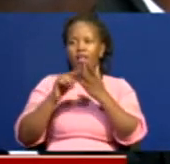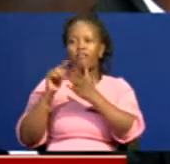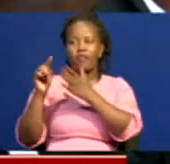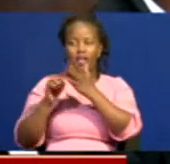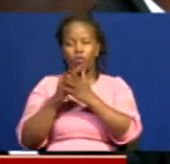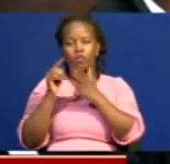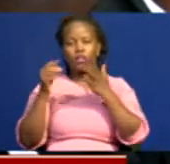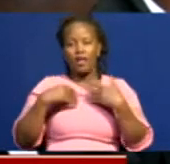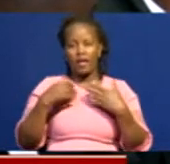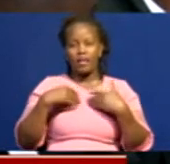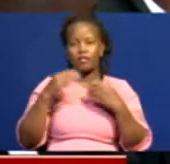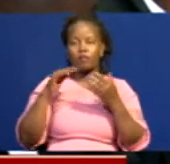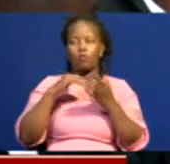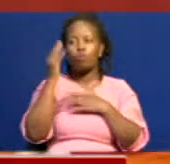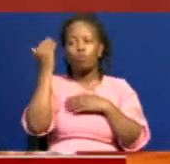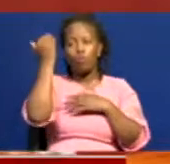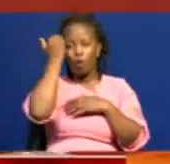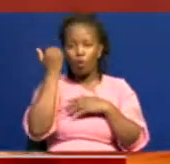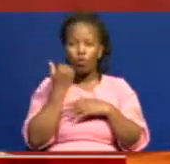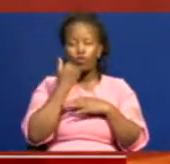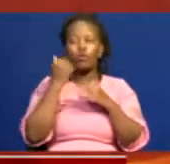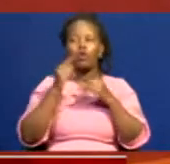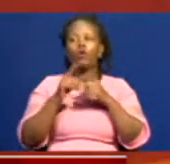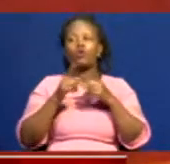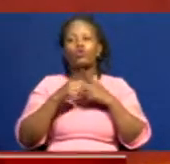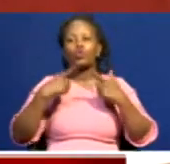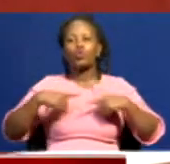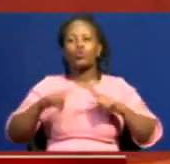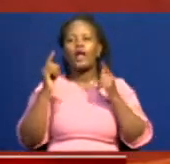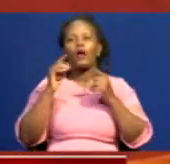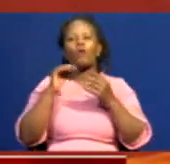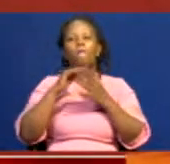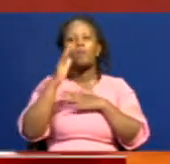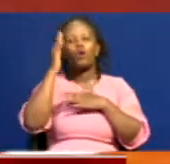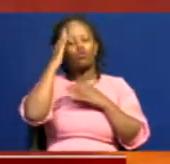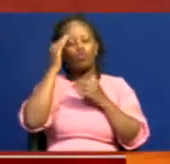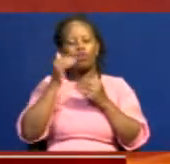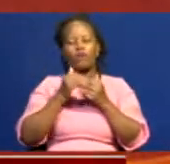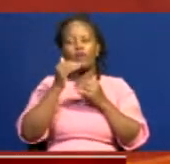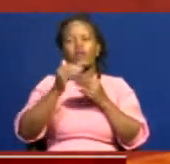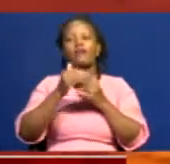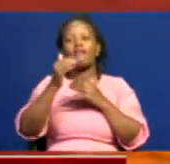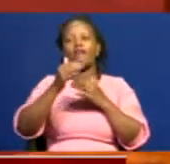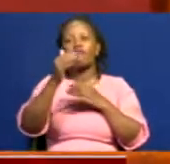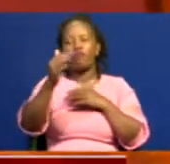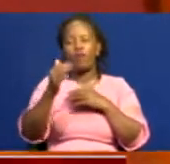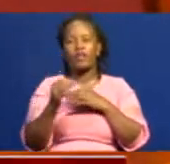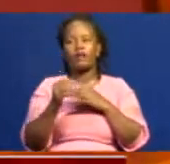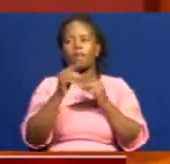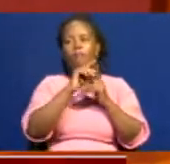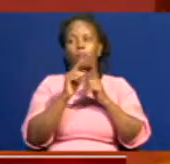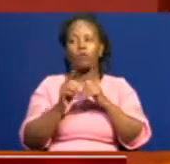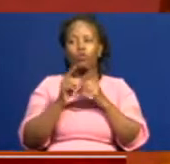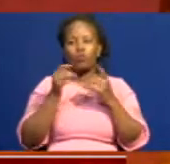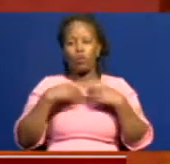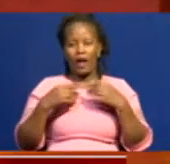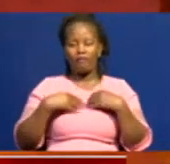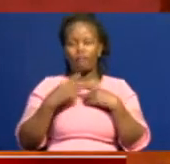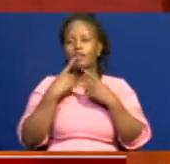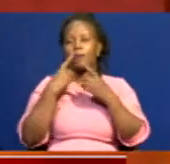from now. To enable them to decide on the way forward. This matter will be mentioned on 6th of